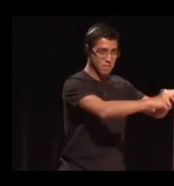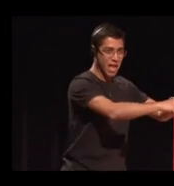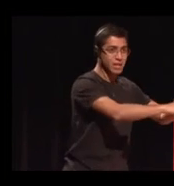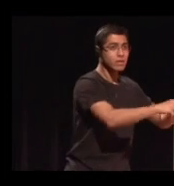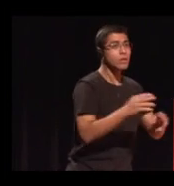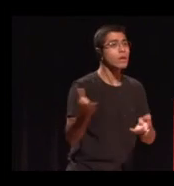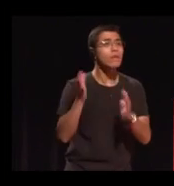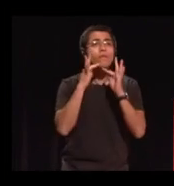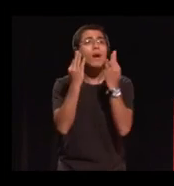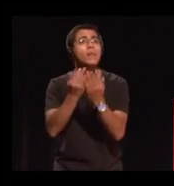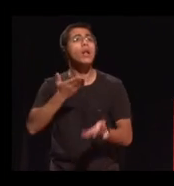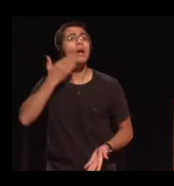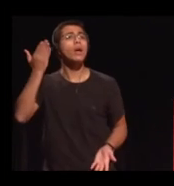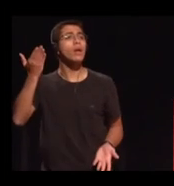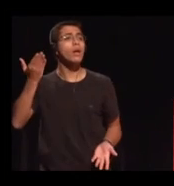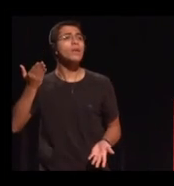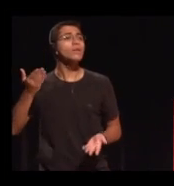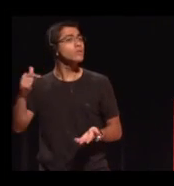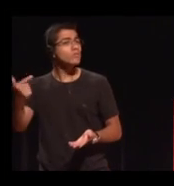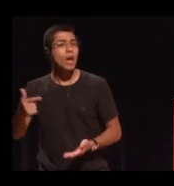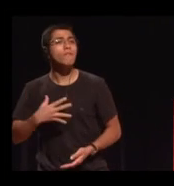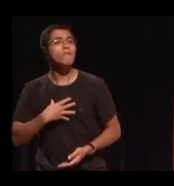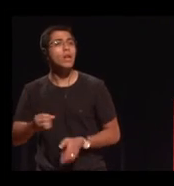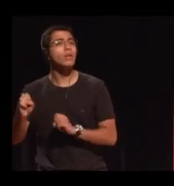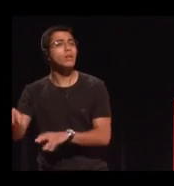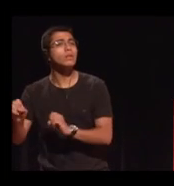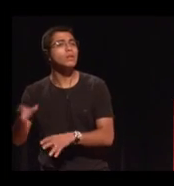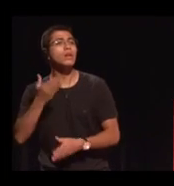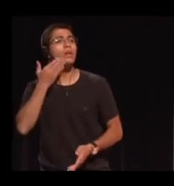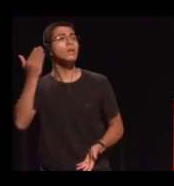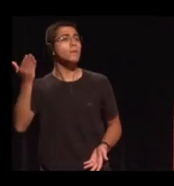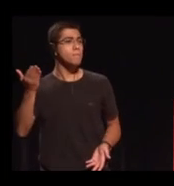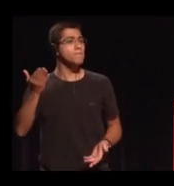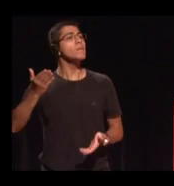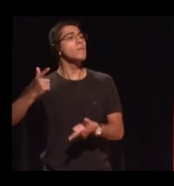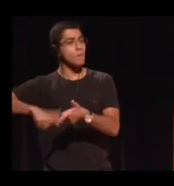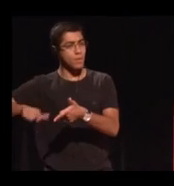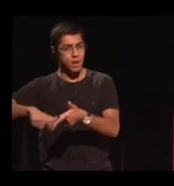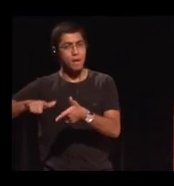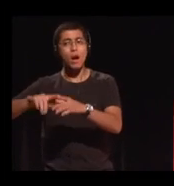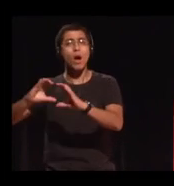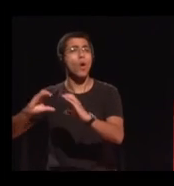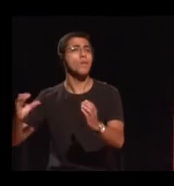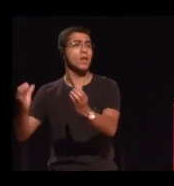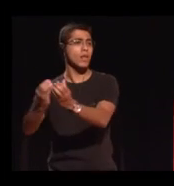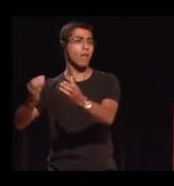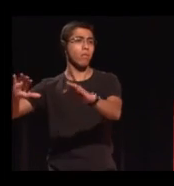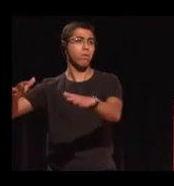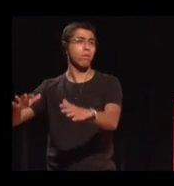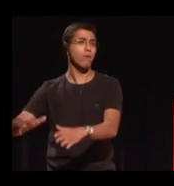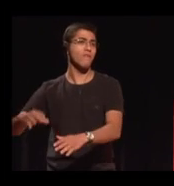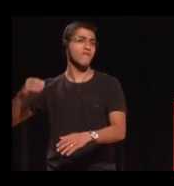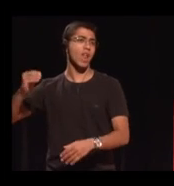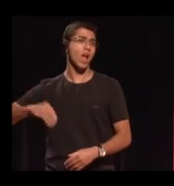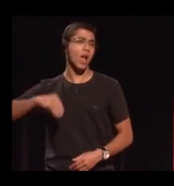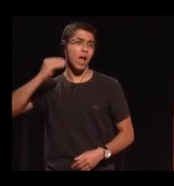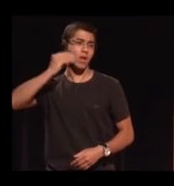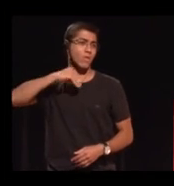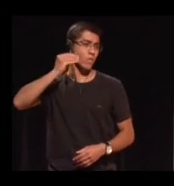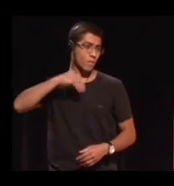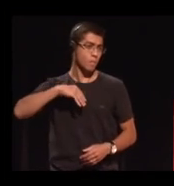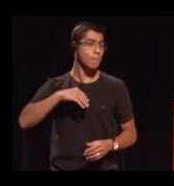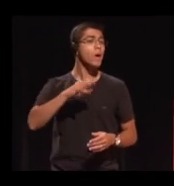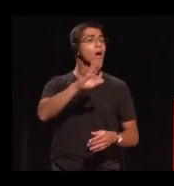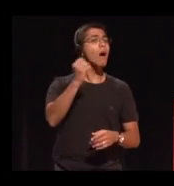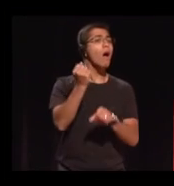fragile communities. So the way she went on, and she started a few years ago already, she started interviewing men